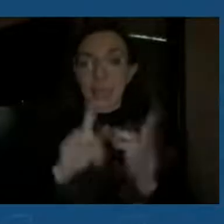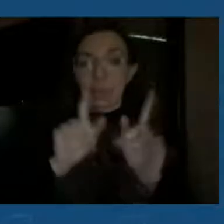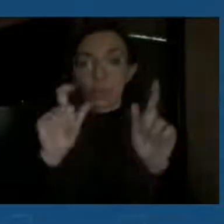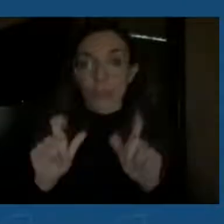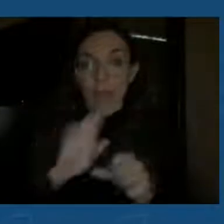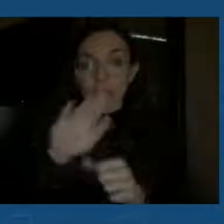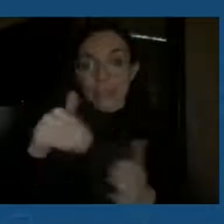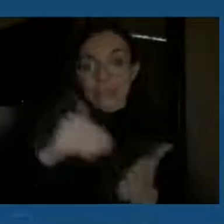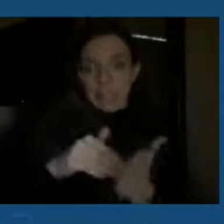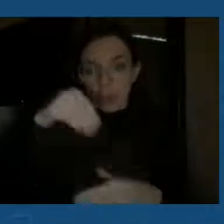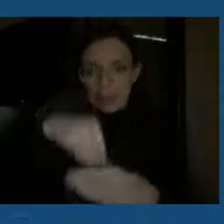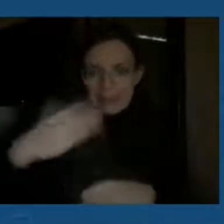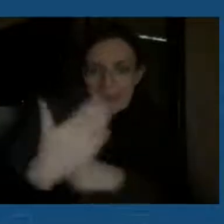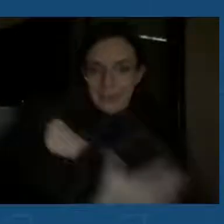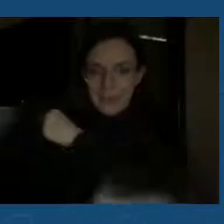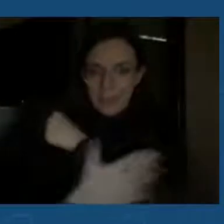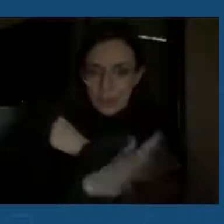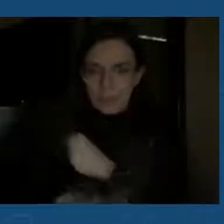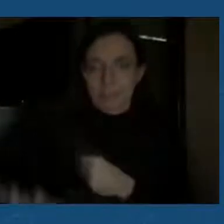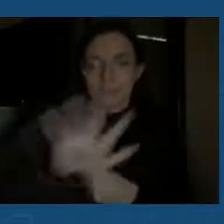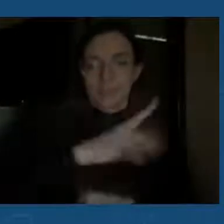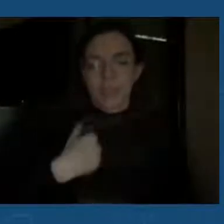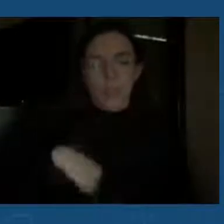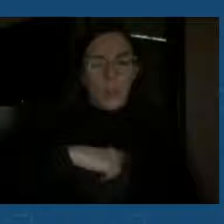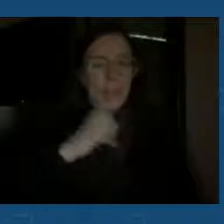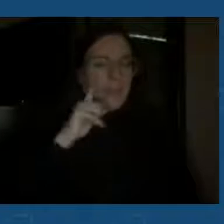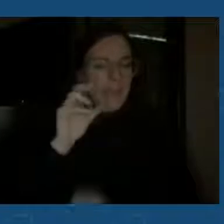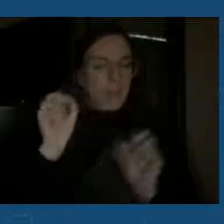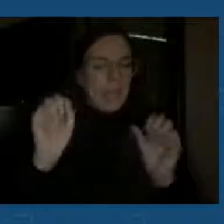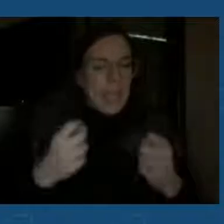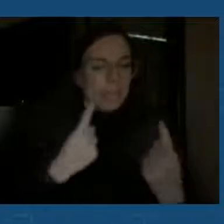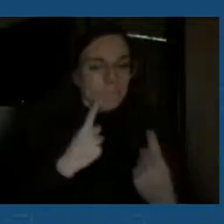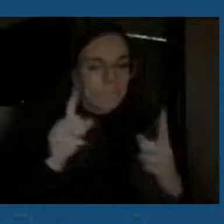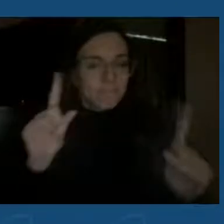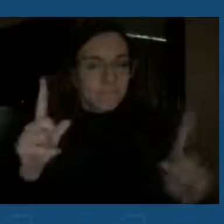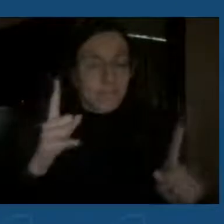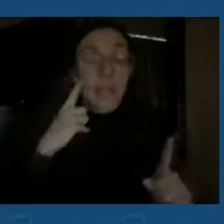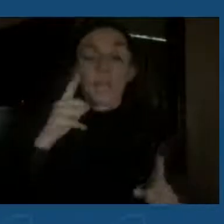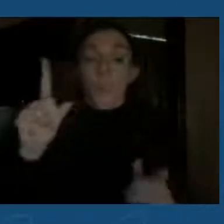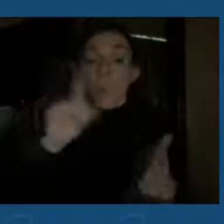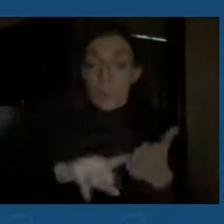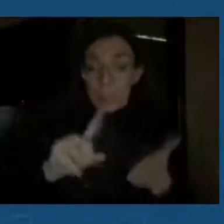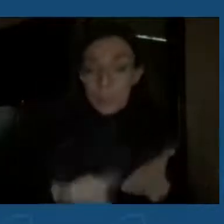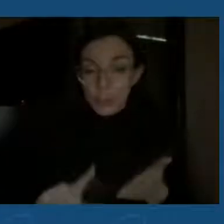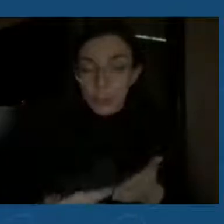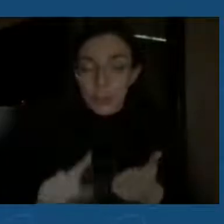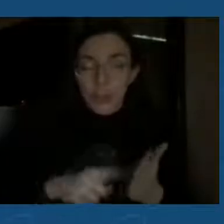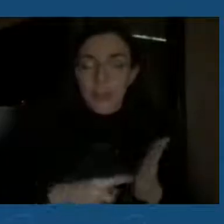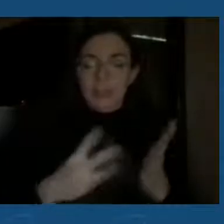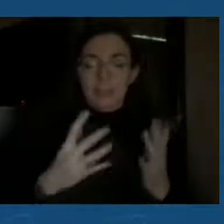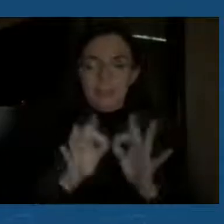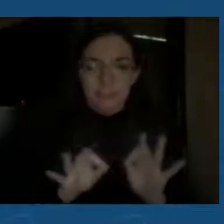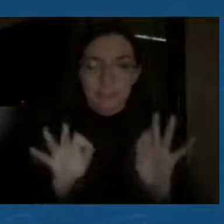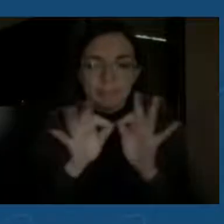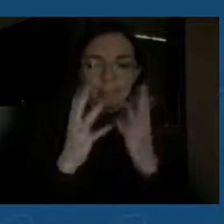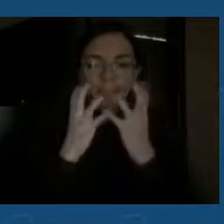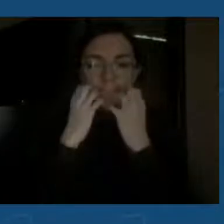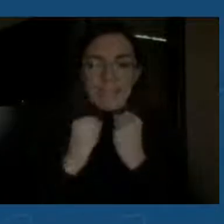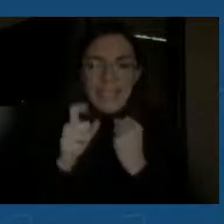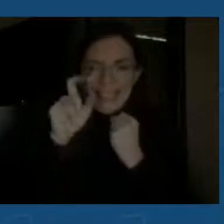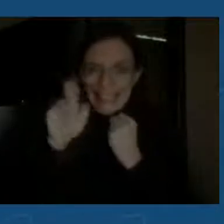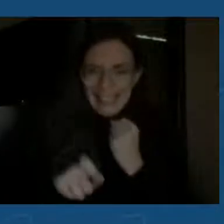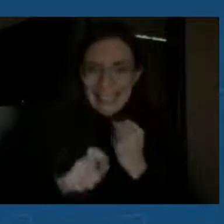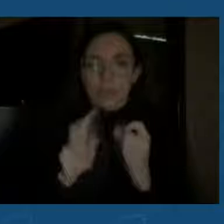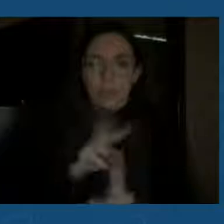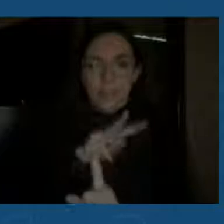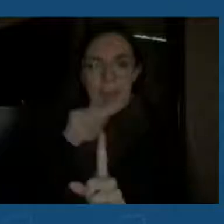we can get there. But for research to be meaningful, we've really got to bring it to the bedside, to the patient.